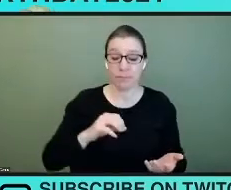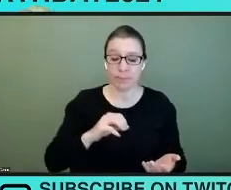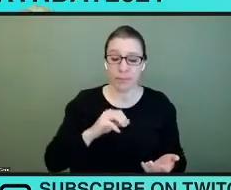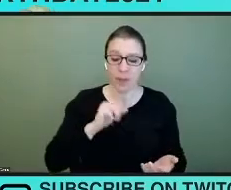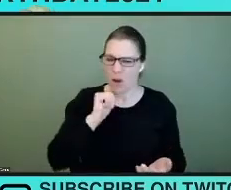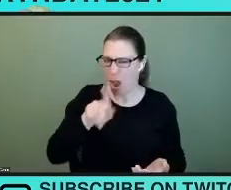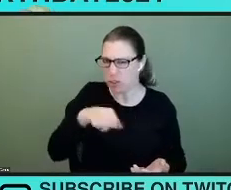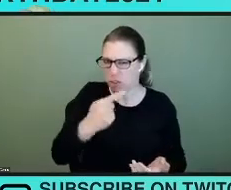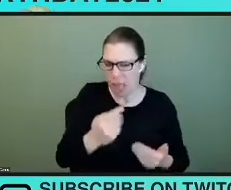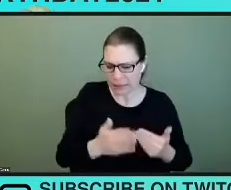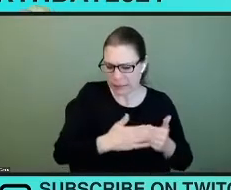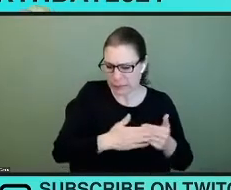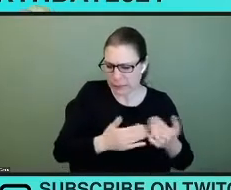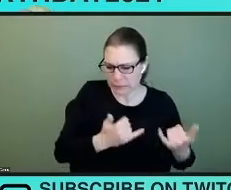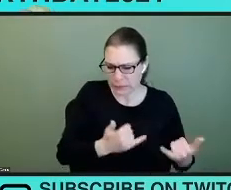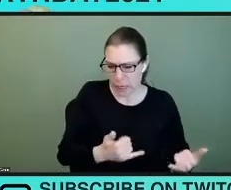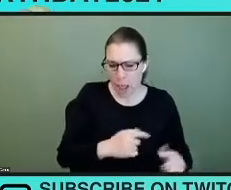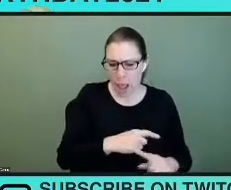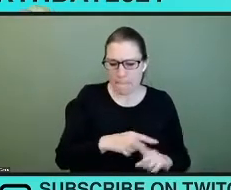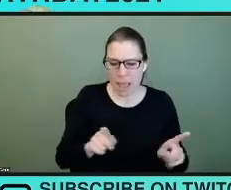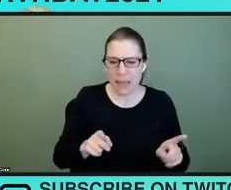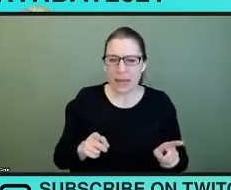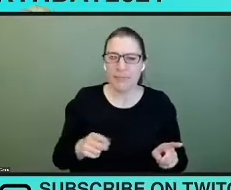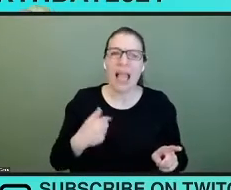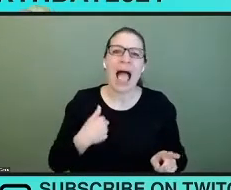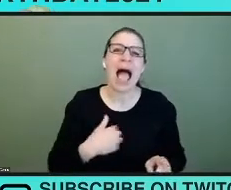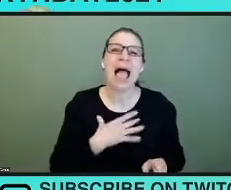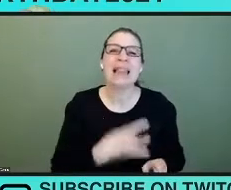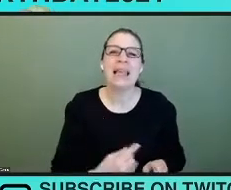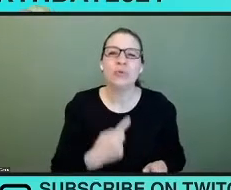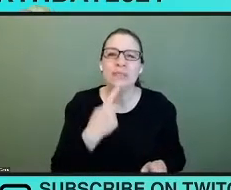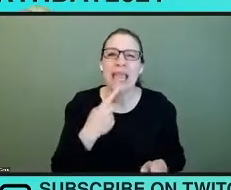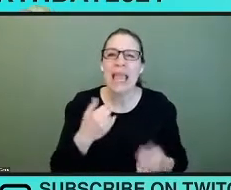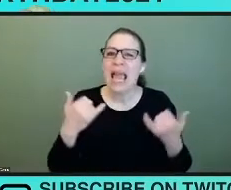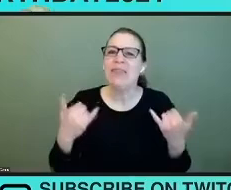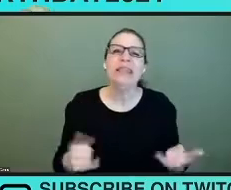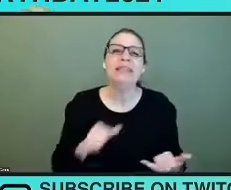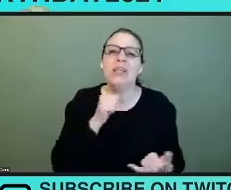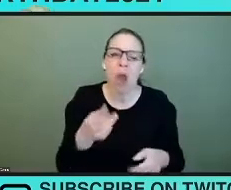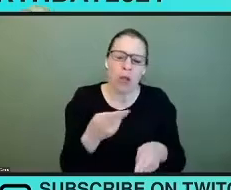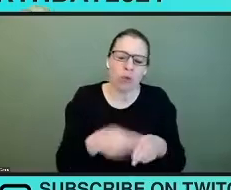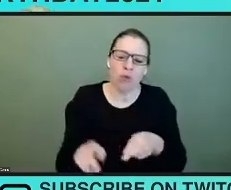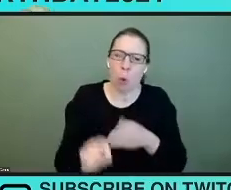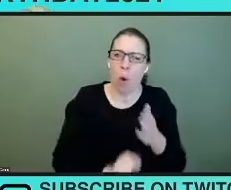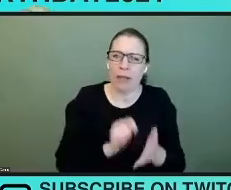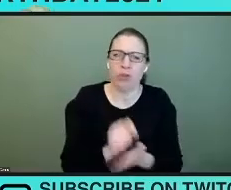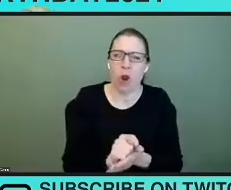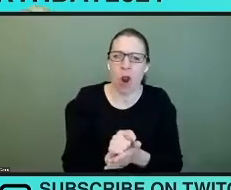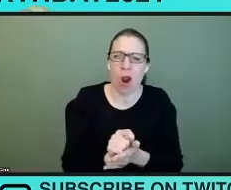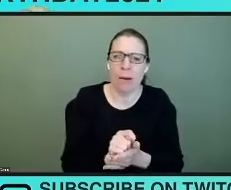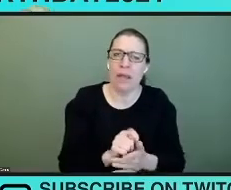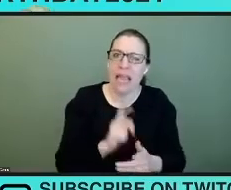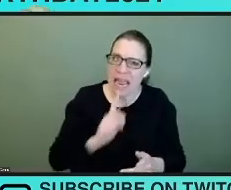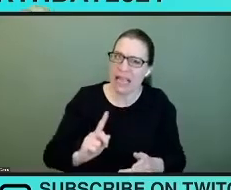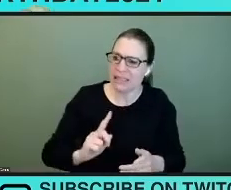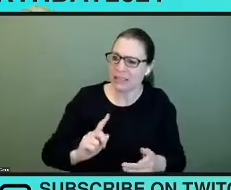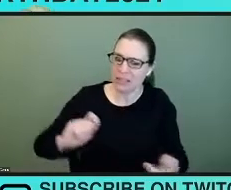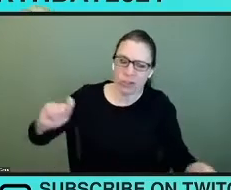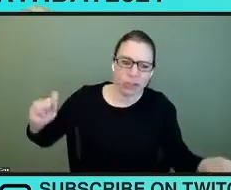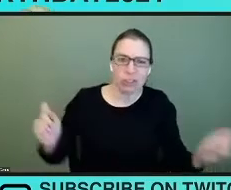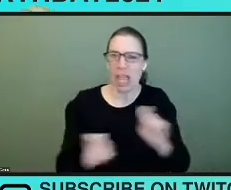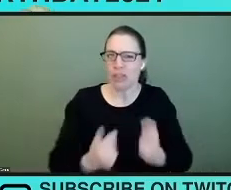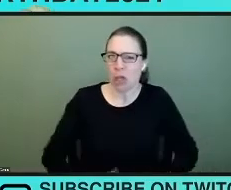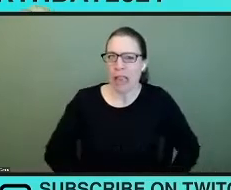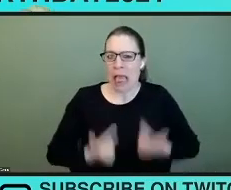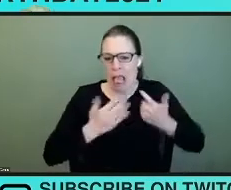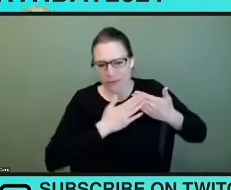not short diet. It's change of the lifestyle. So we really need to think about how we're gonna live without, like if you